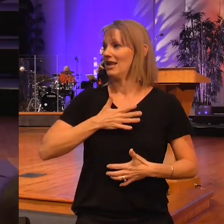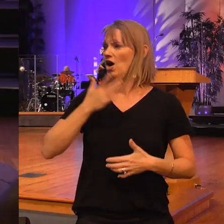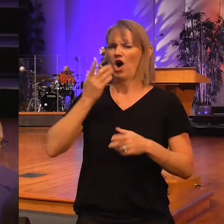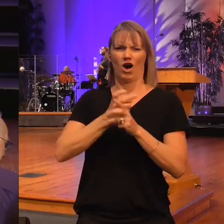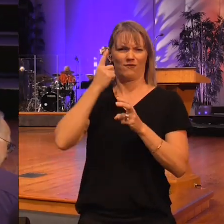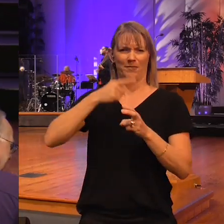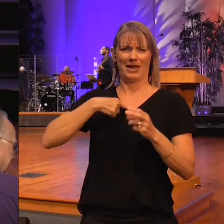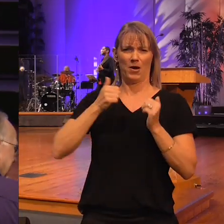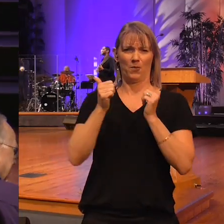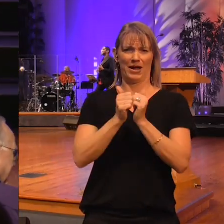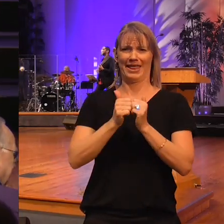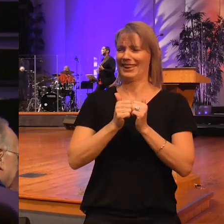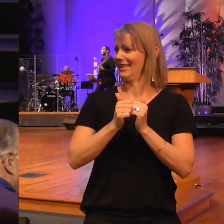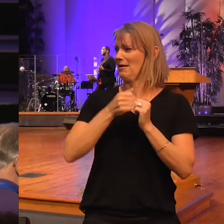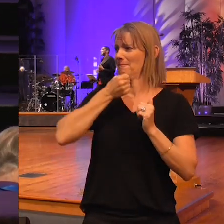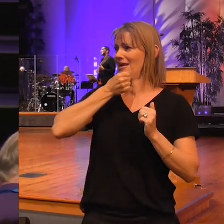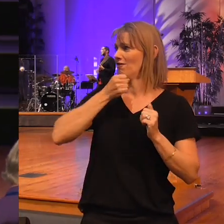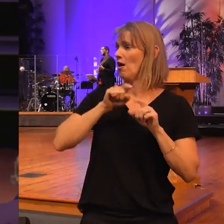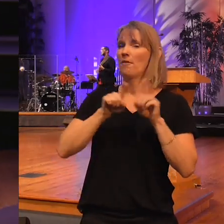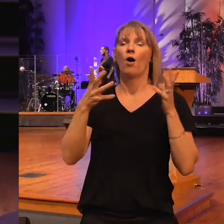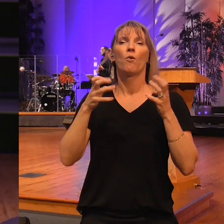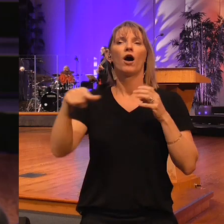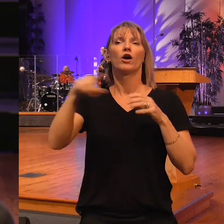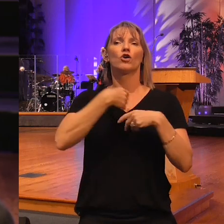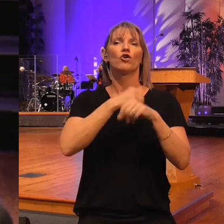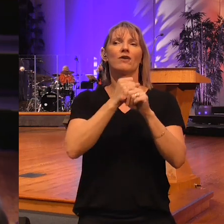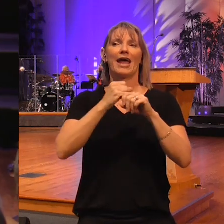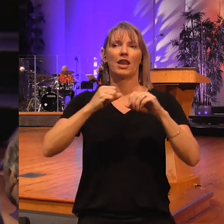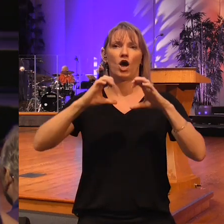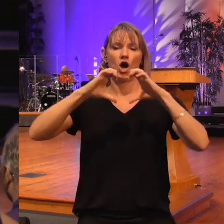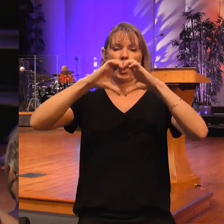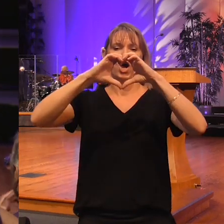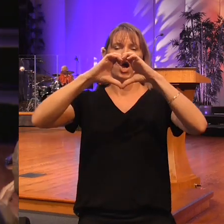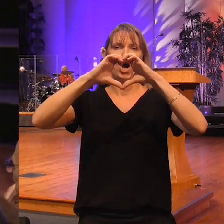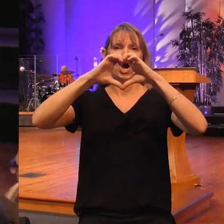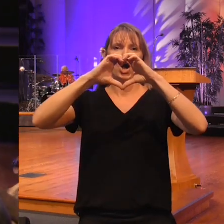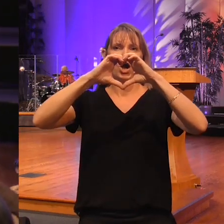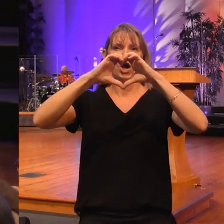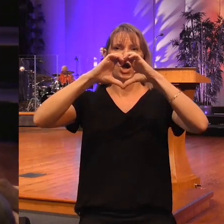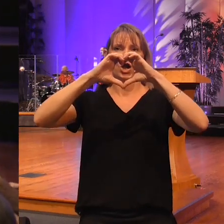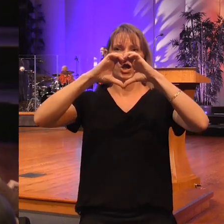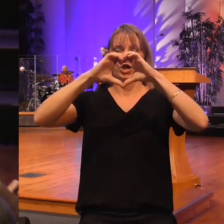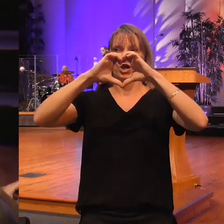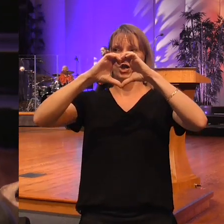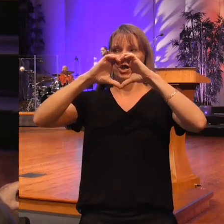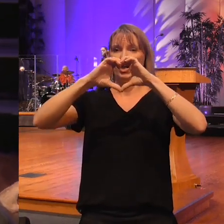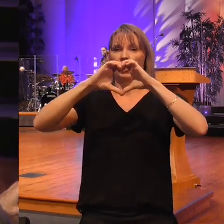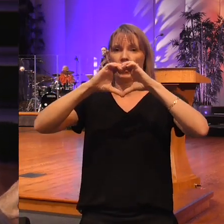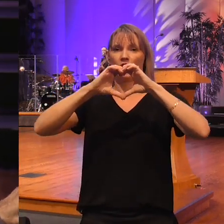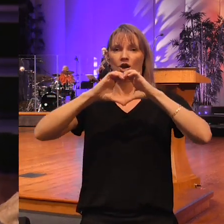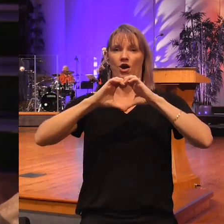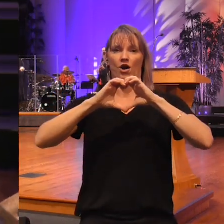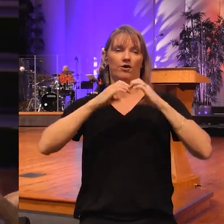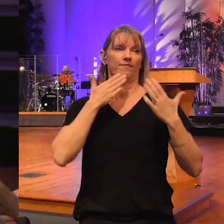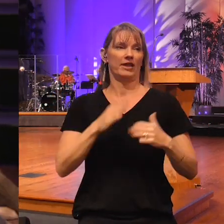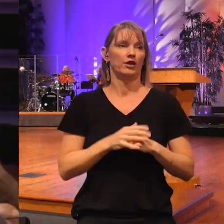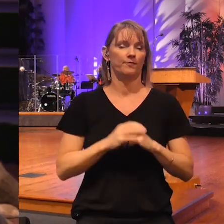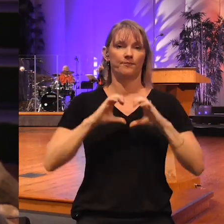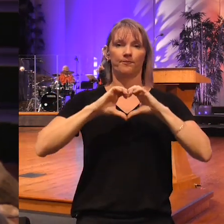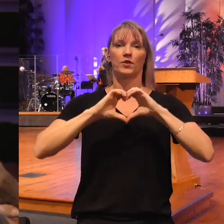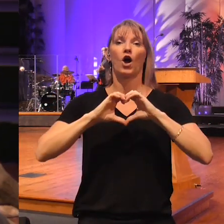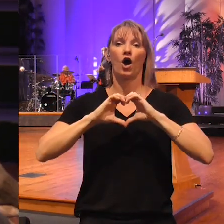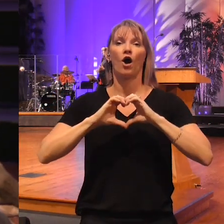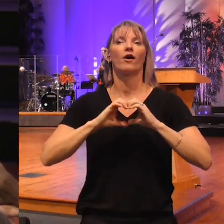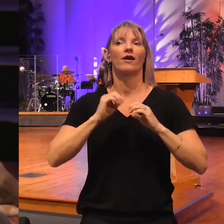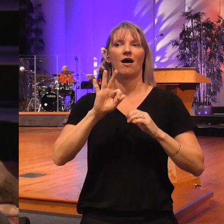to do this with the mic, but I want you to create a heart. Everybody hold up a heart, please. Thank you. The